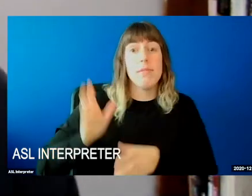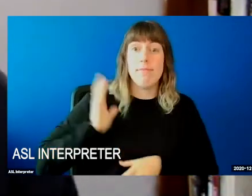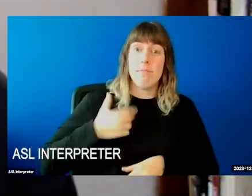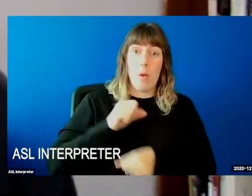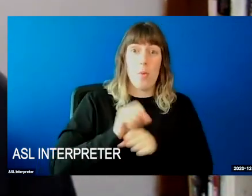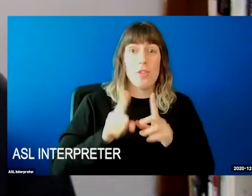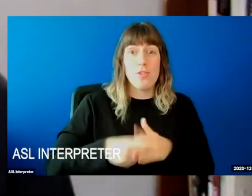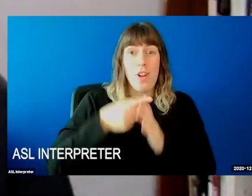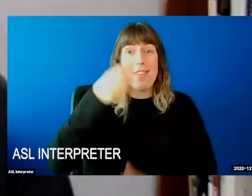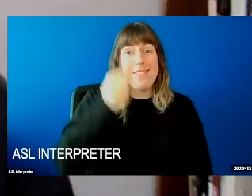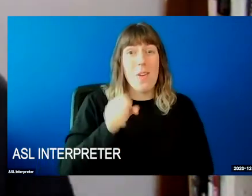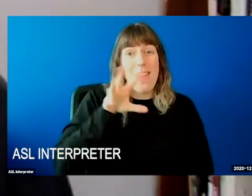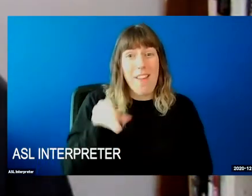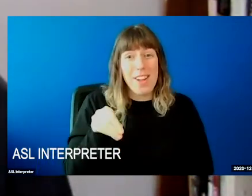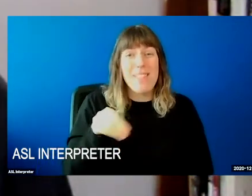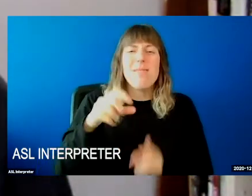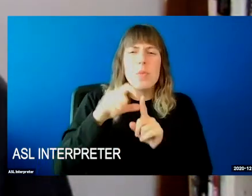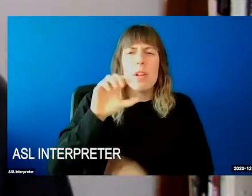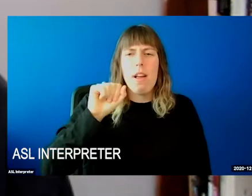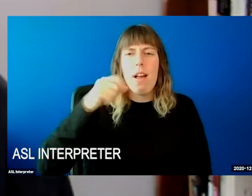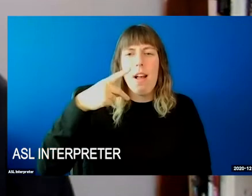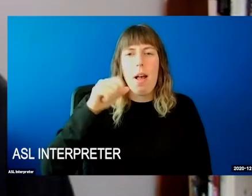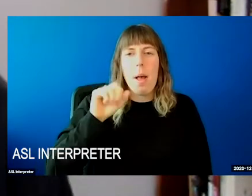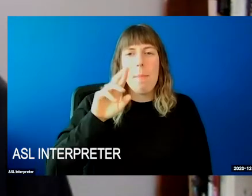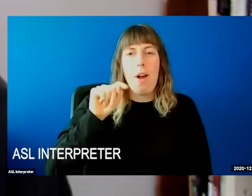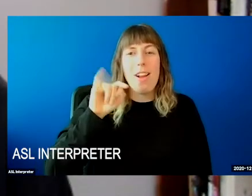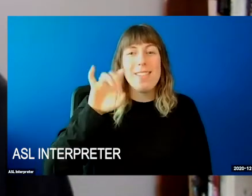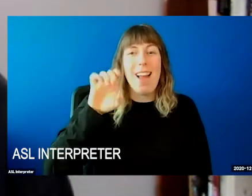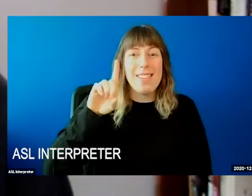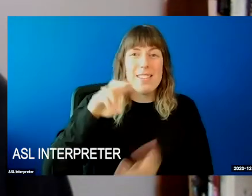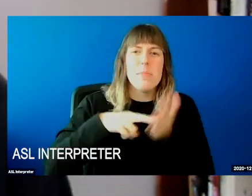Africa. The word apartheid means apartness. So this